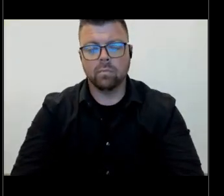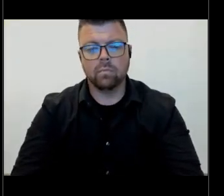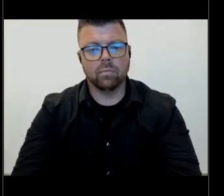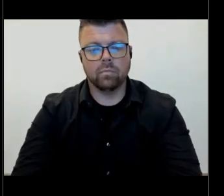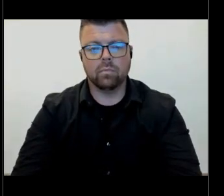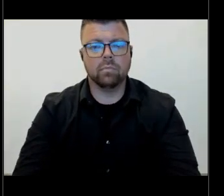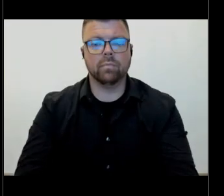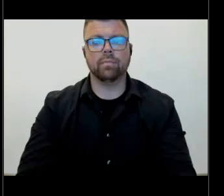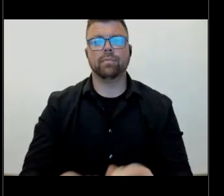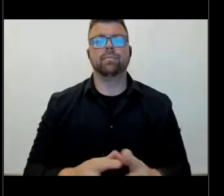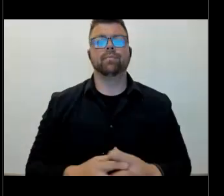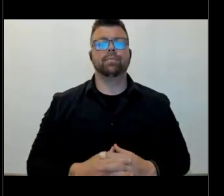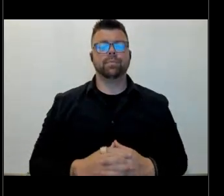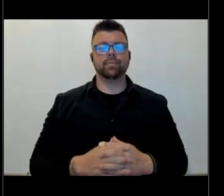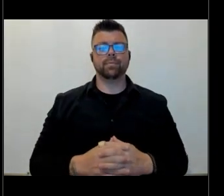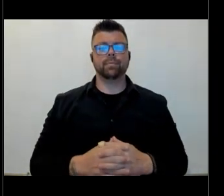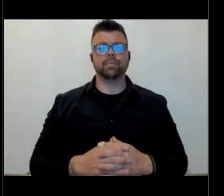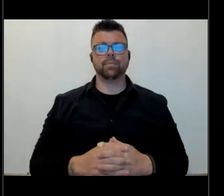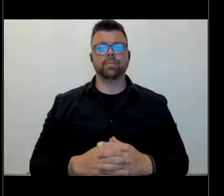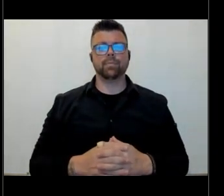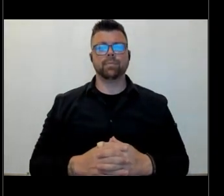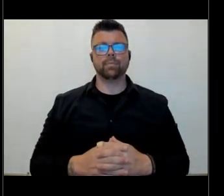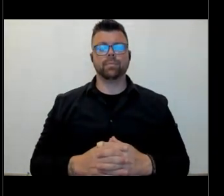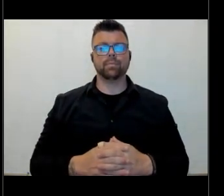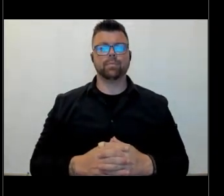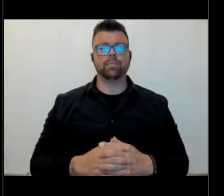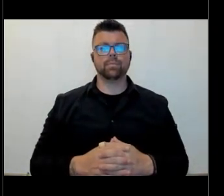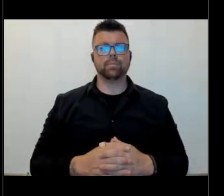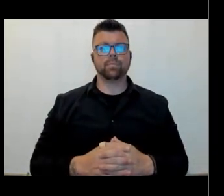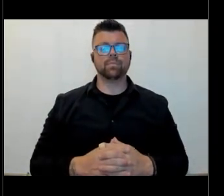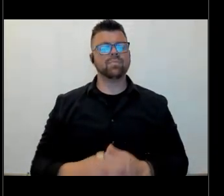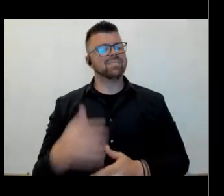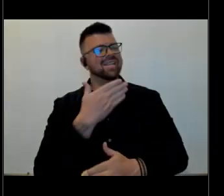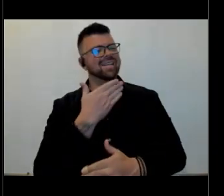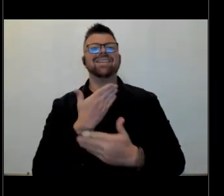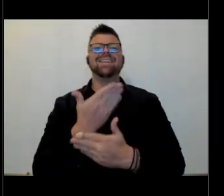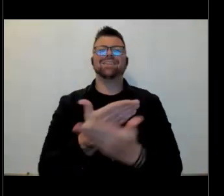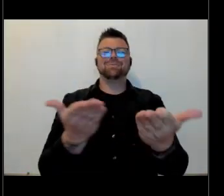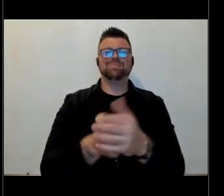All right, go ahead and close this poll as well. Thank you so much.